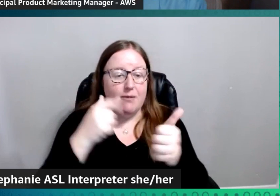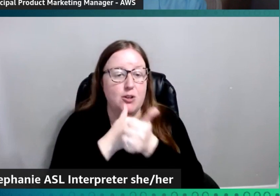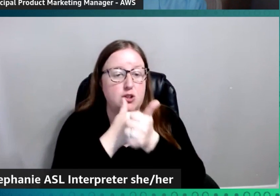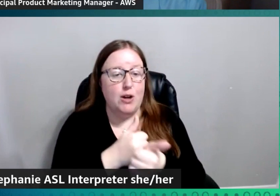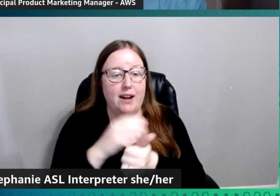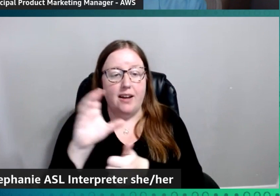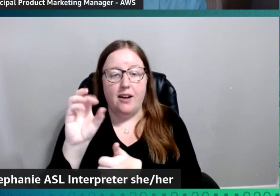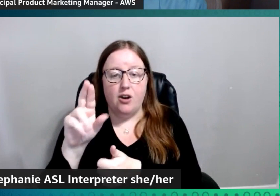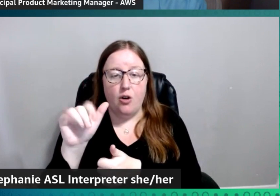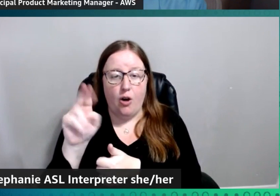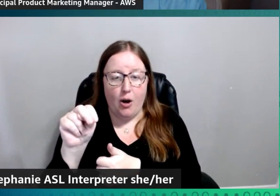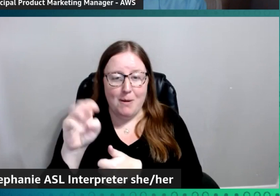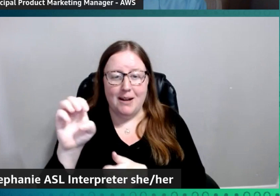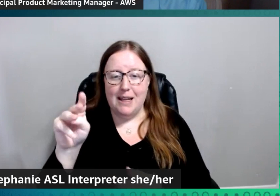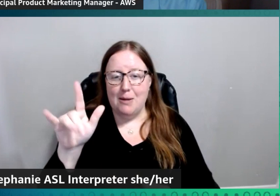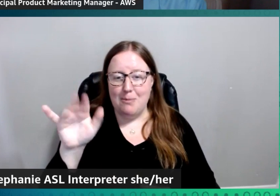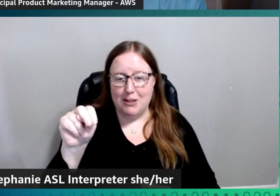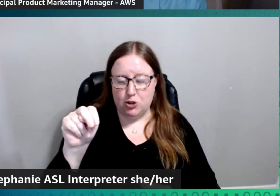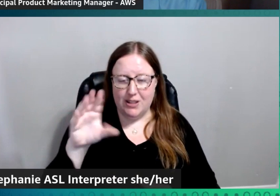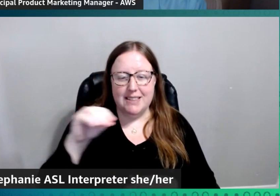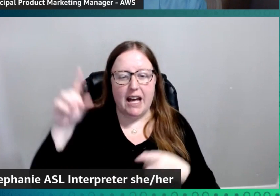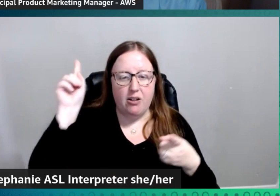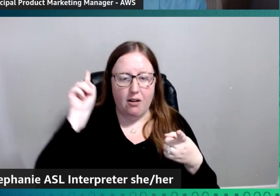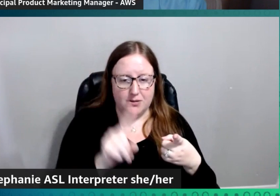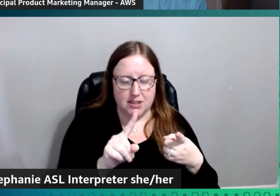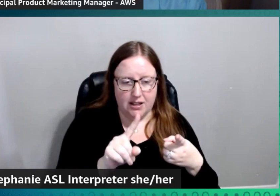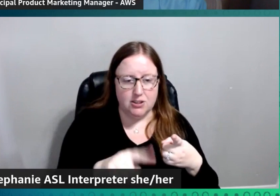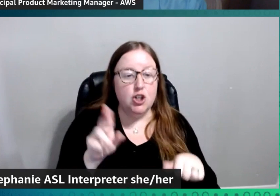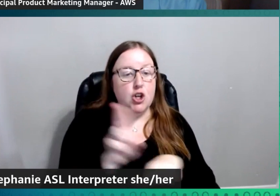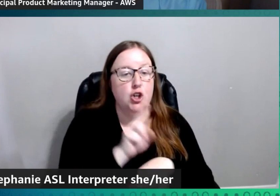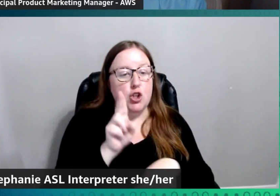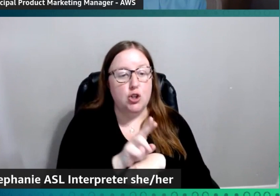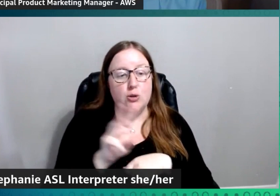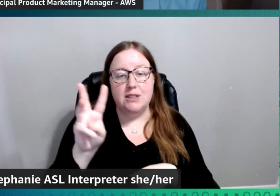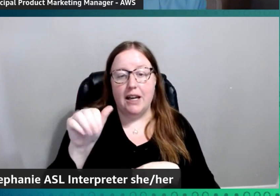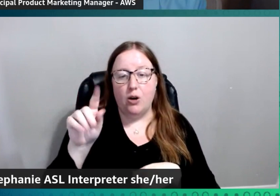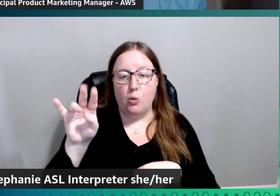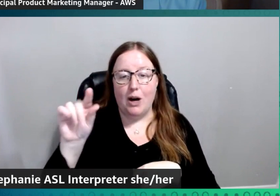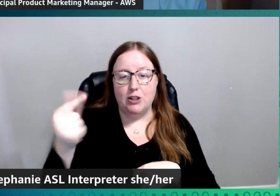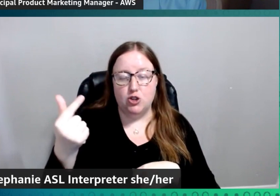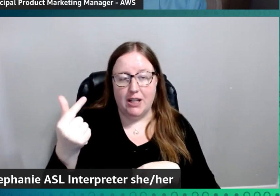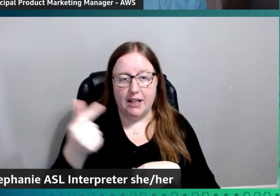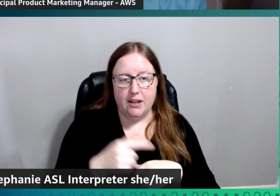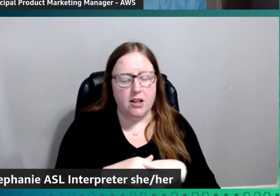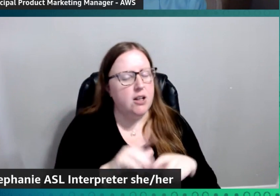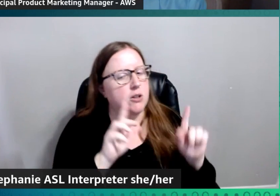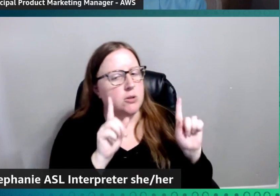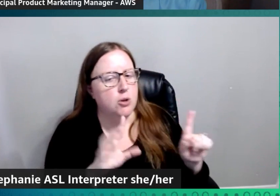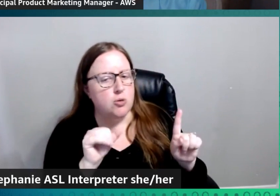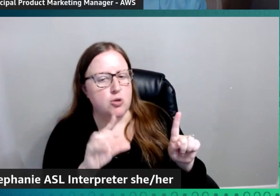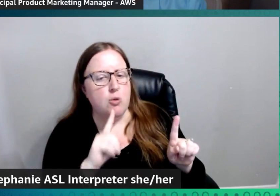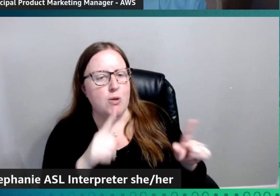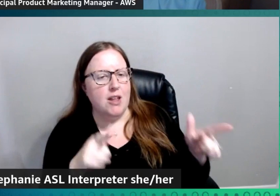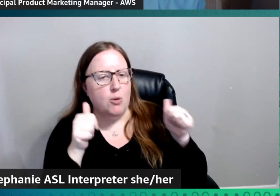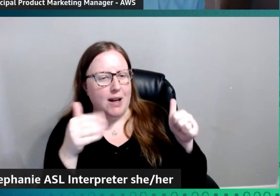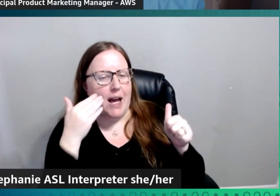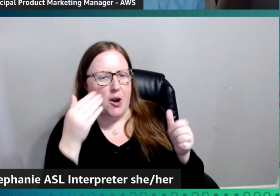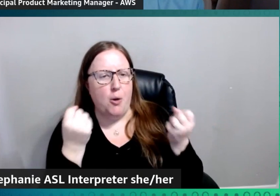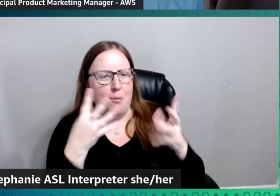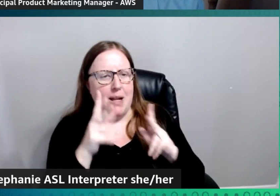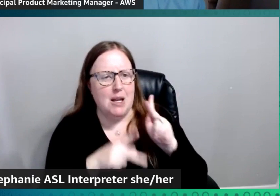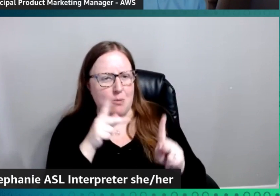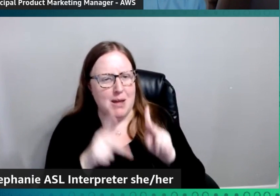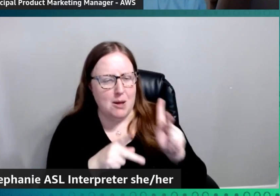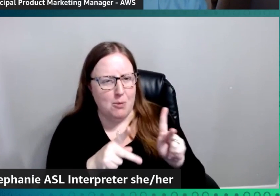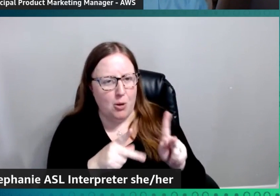emissions and carbon offsets using blockchain. Now, real quick, because I know there's a lot of folks that